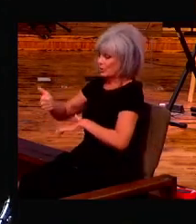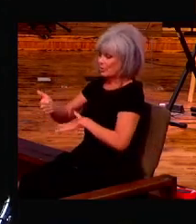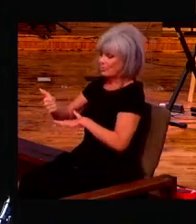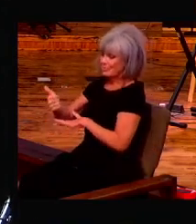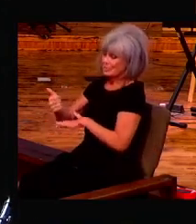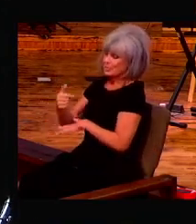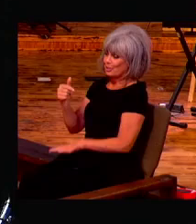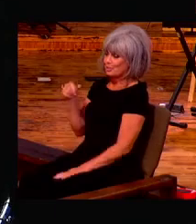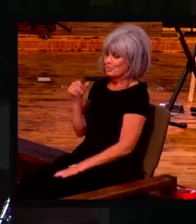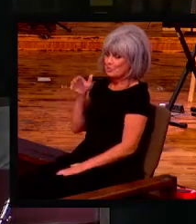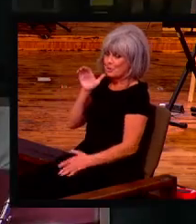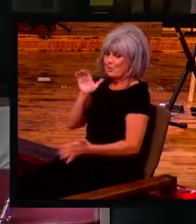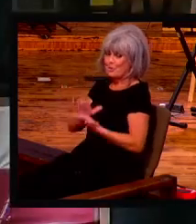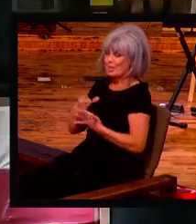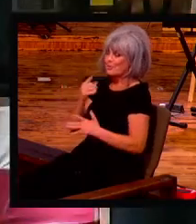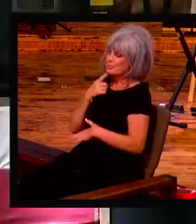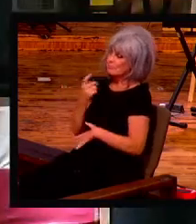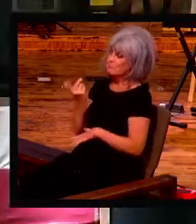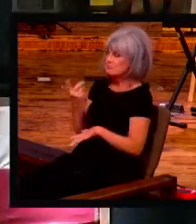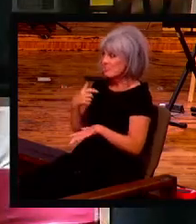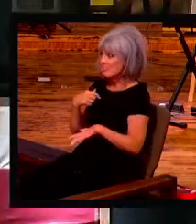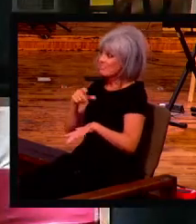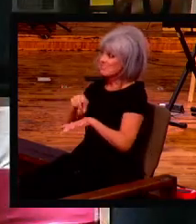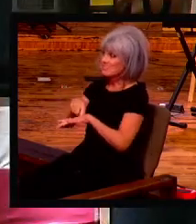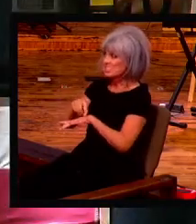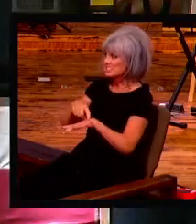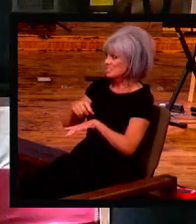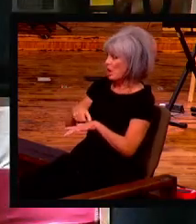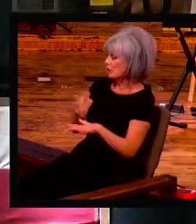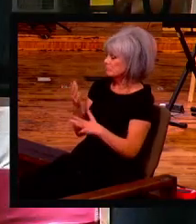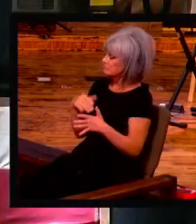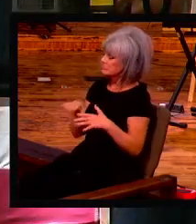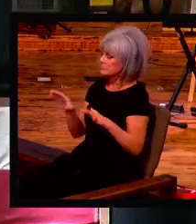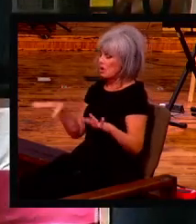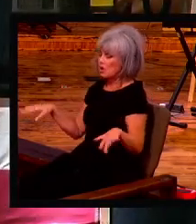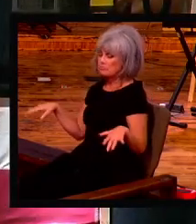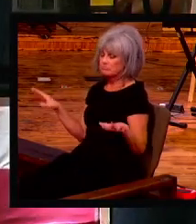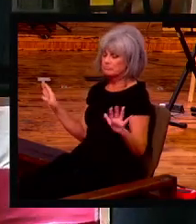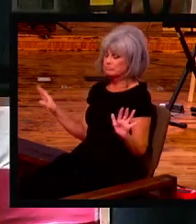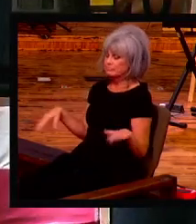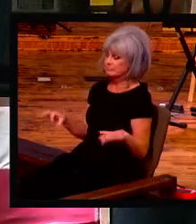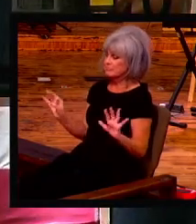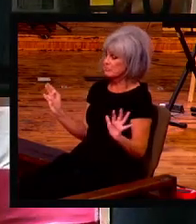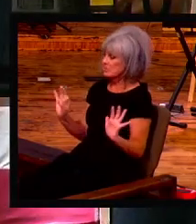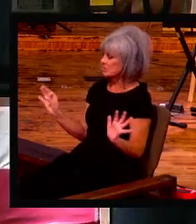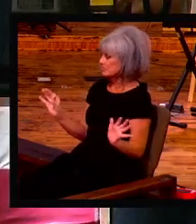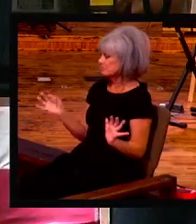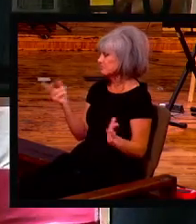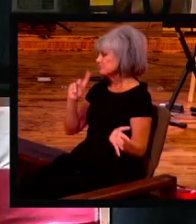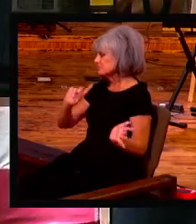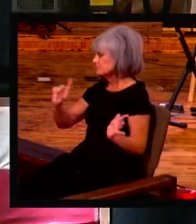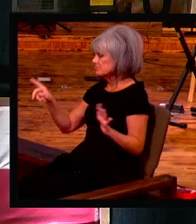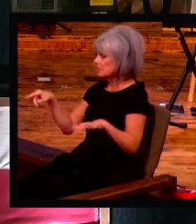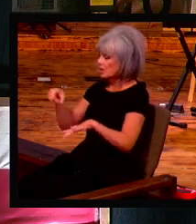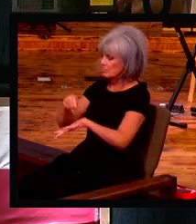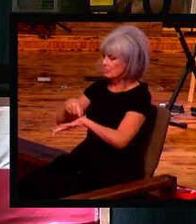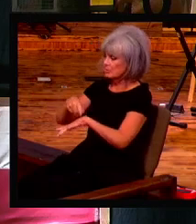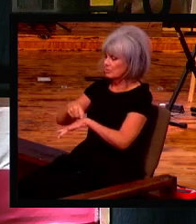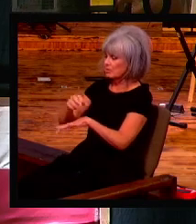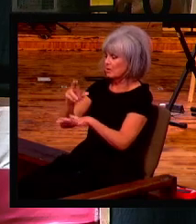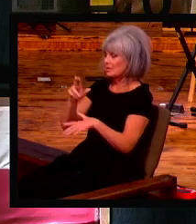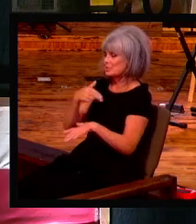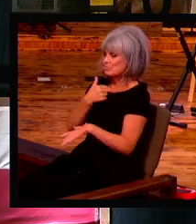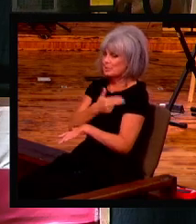she's like, hey, I think it's time for us to go. I think I'm about, you know, just super calm. Just like, yes, I think it's time for us to go to the hospital. I'm about to go into